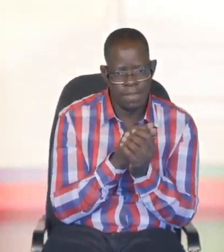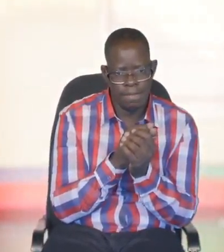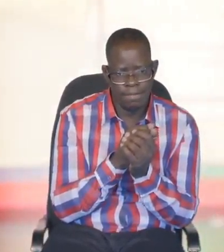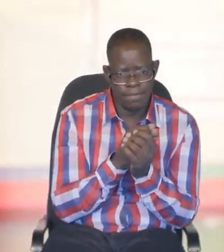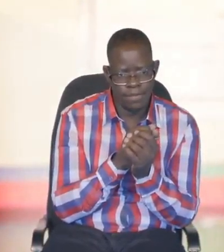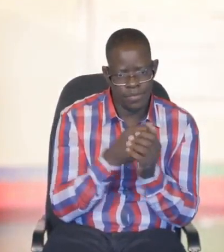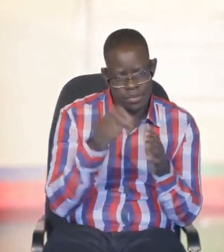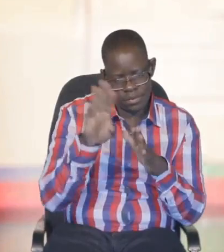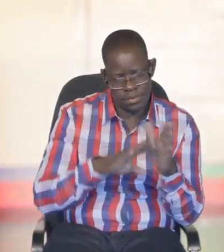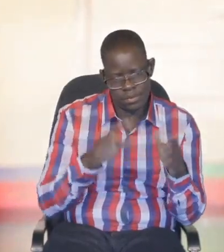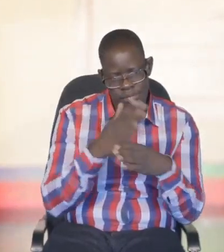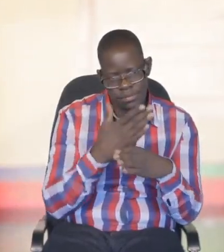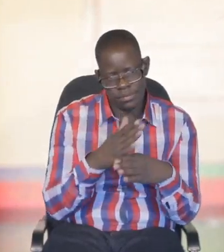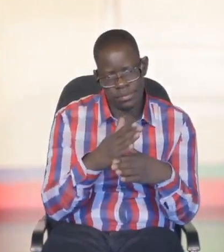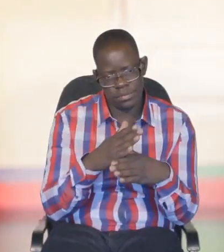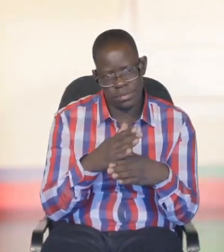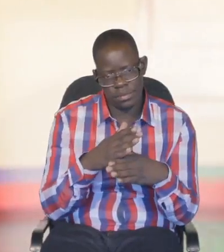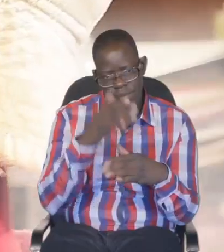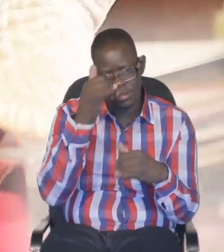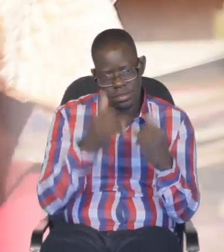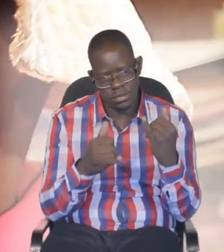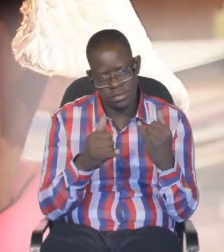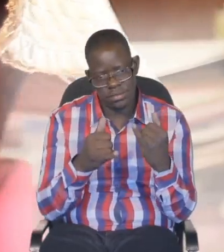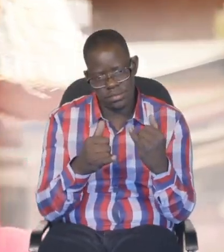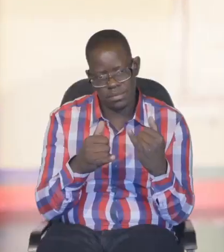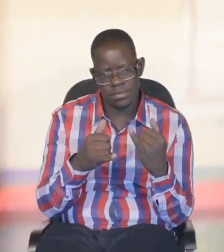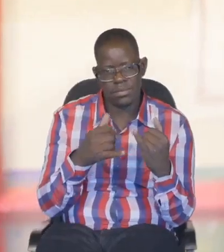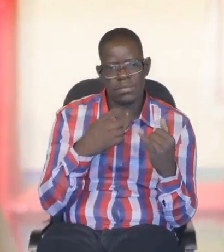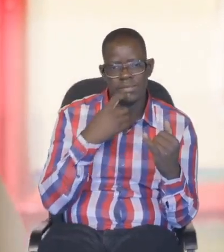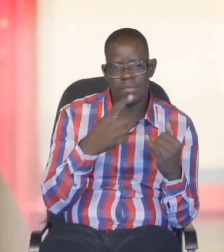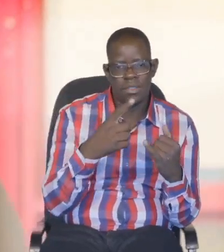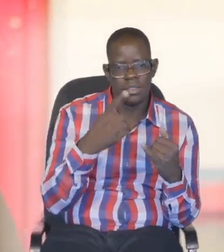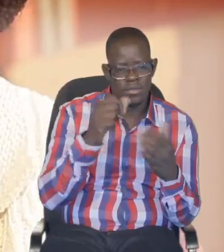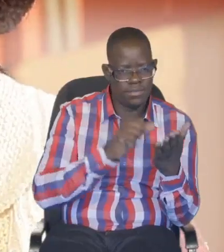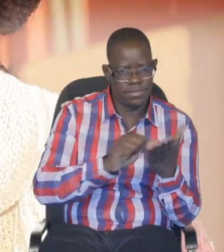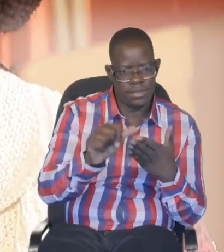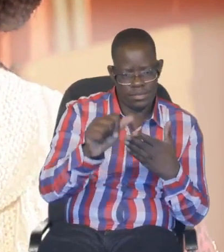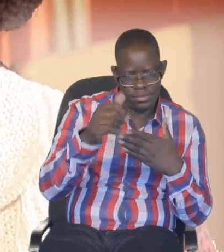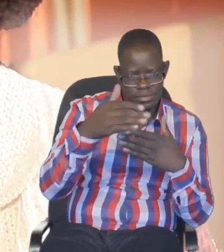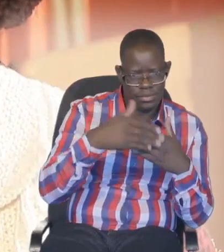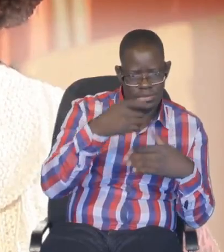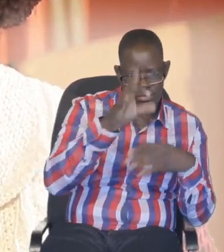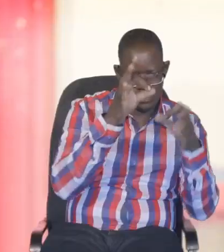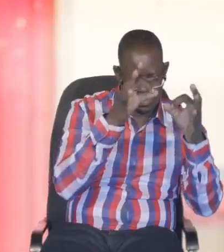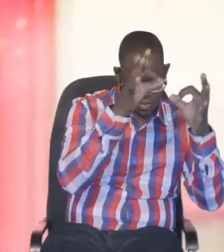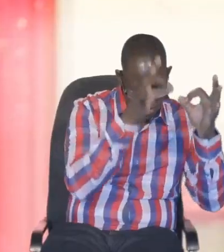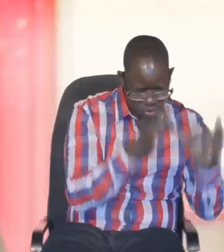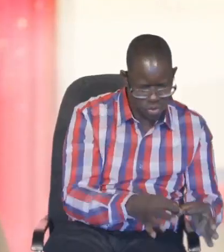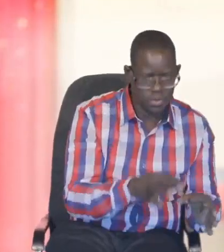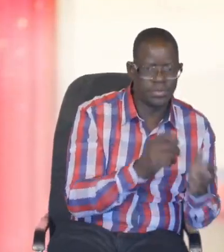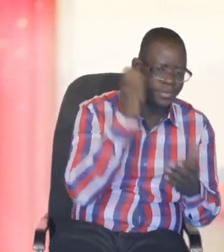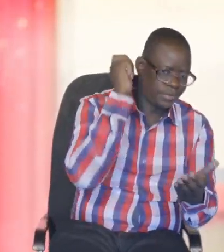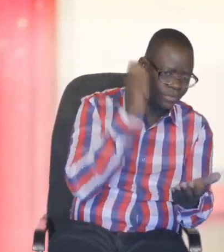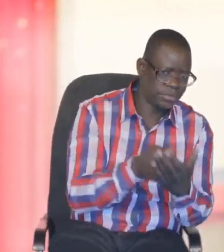I've called you here today because I received the final reminder from my suppliers saying if I don't pay my account on time, they'll take me to court. I don't